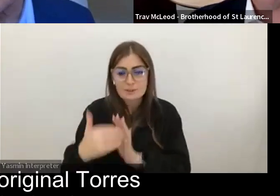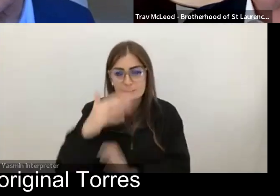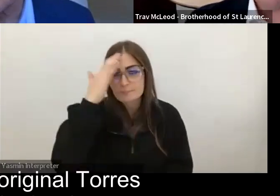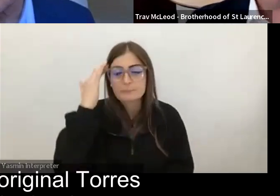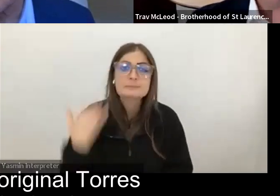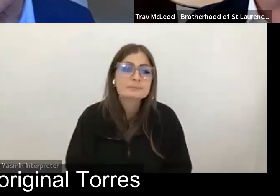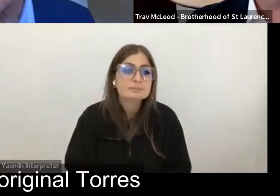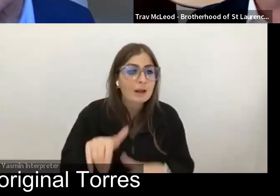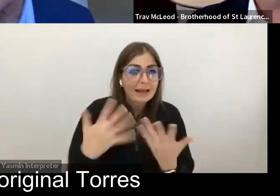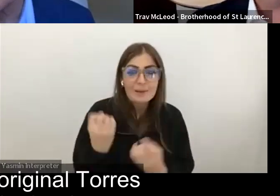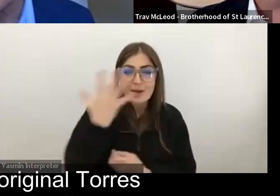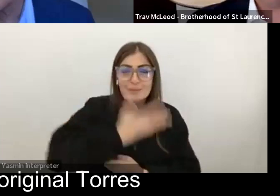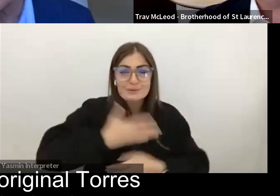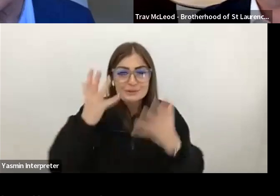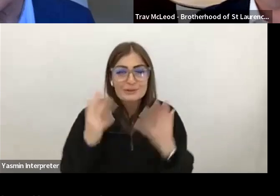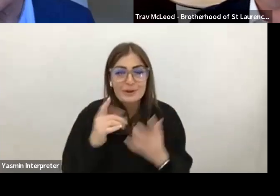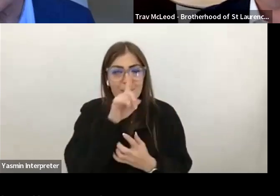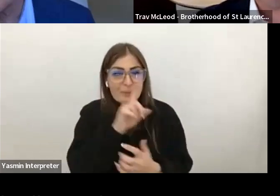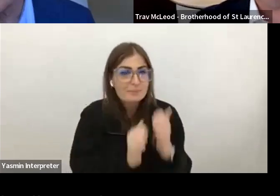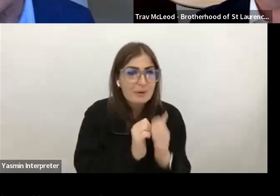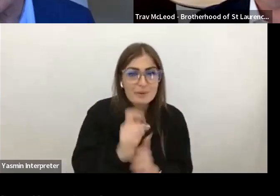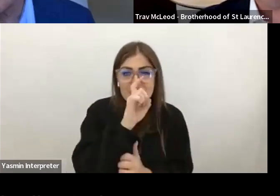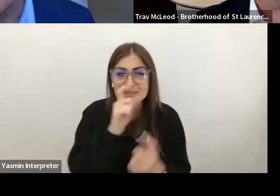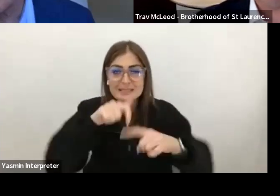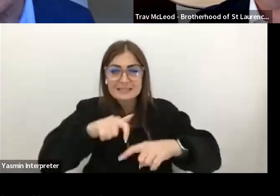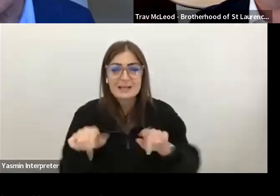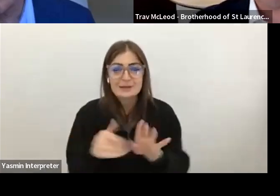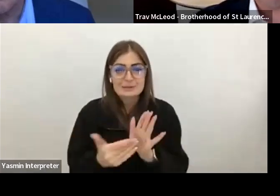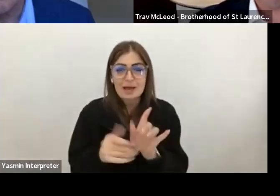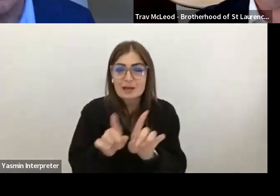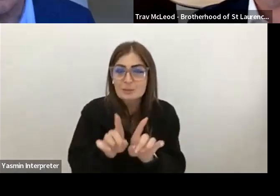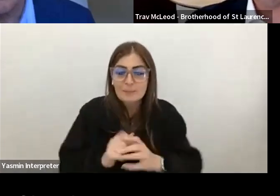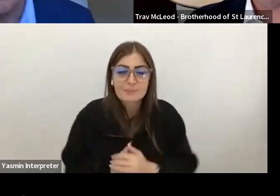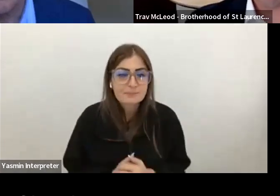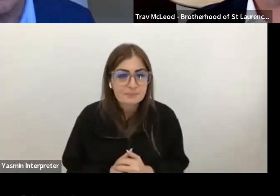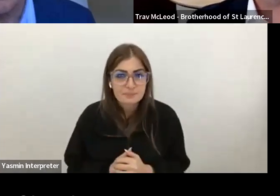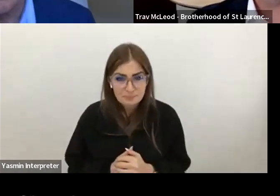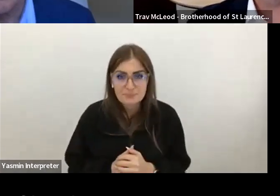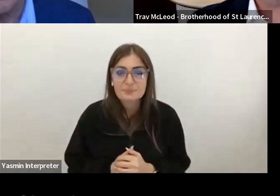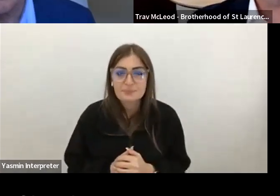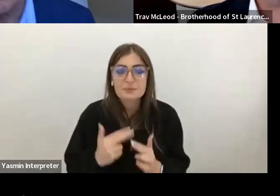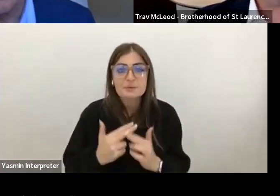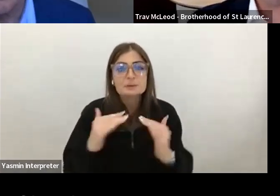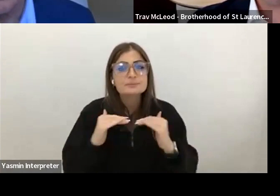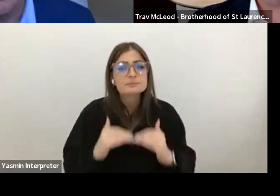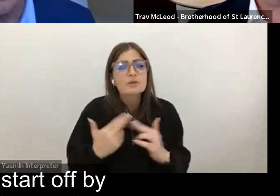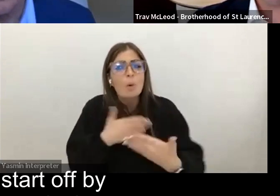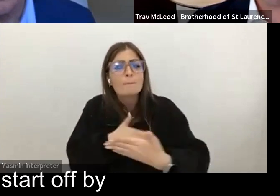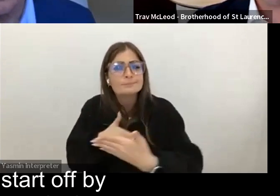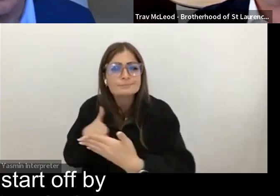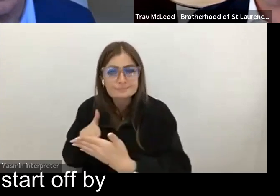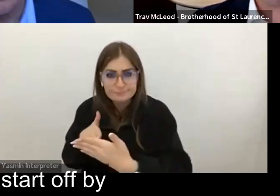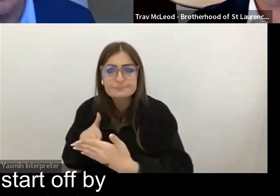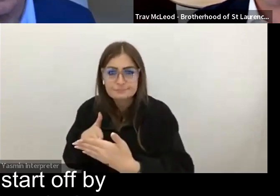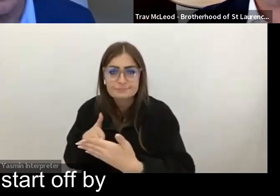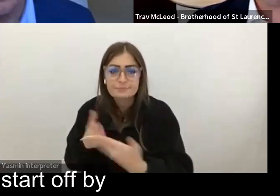and any Aboriginal or Torres Strait Islander brothers or sisters on the line today. So in terms of barriers, I guess